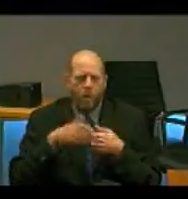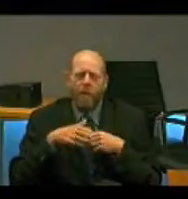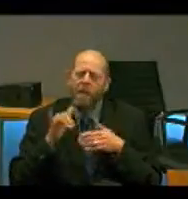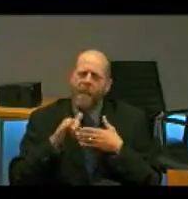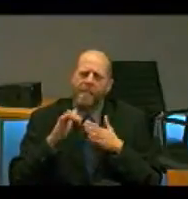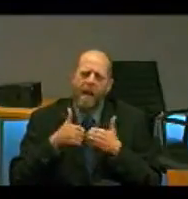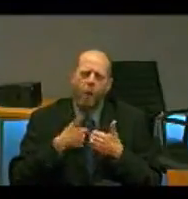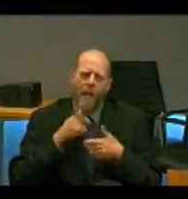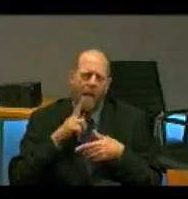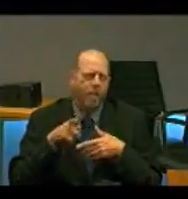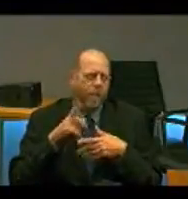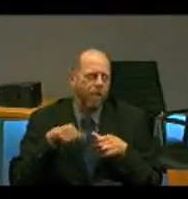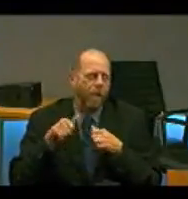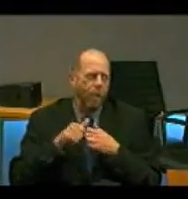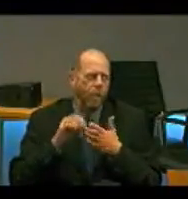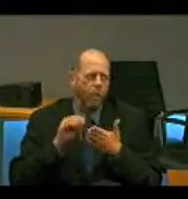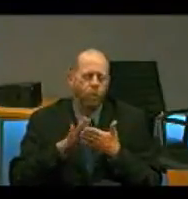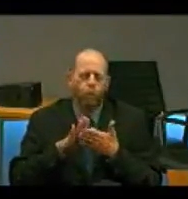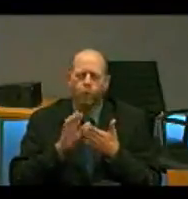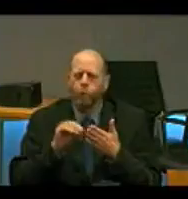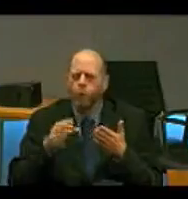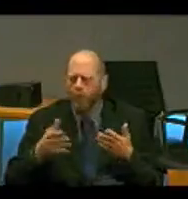actually interact in schools today. Thank you.